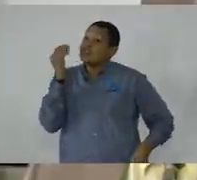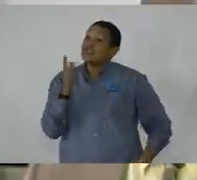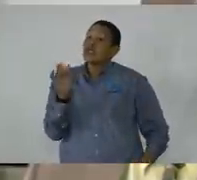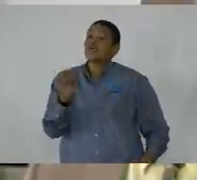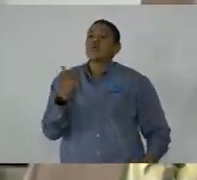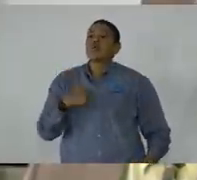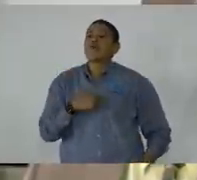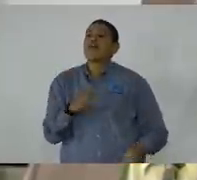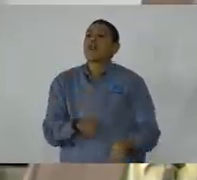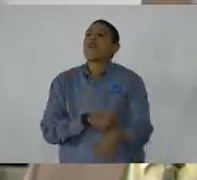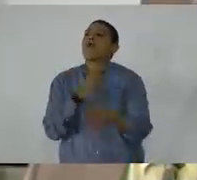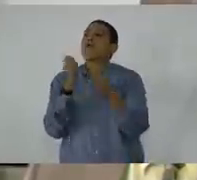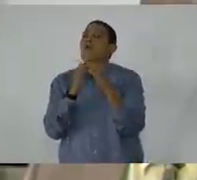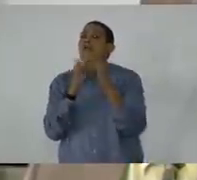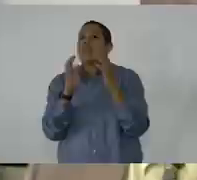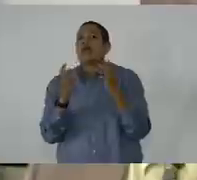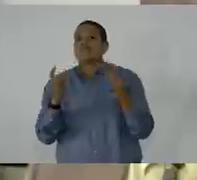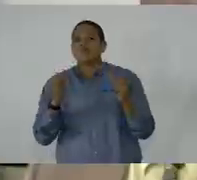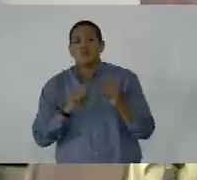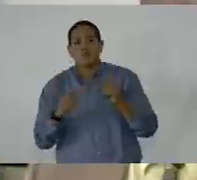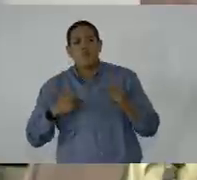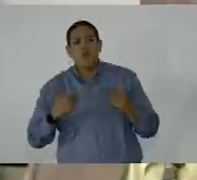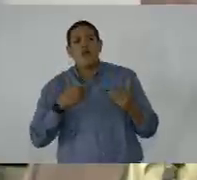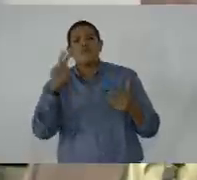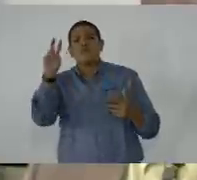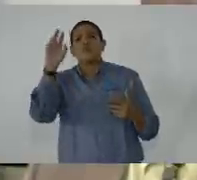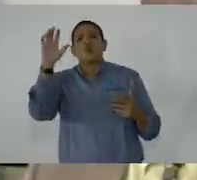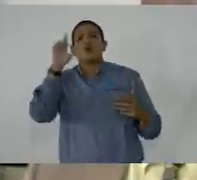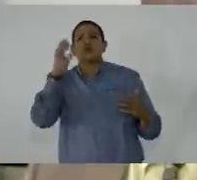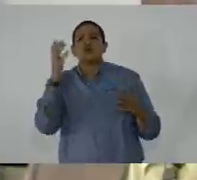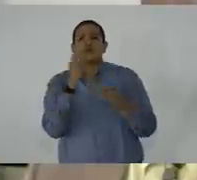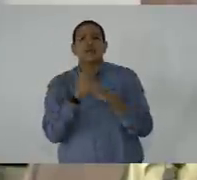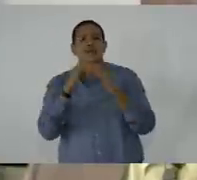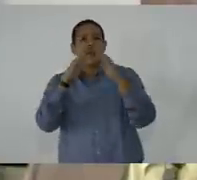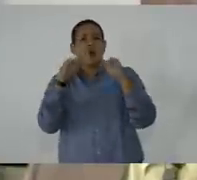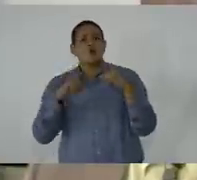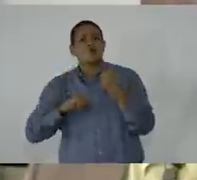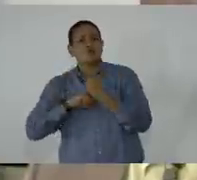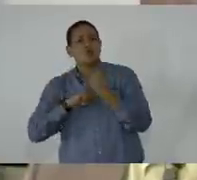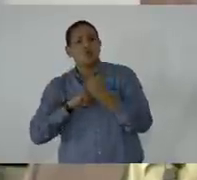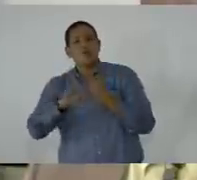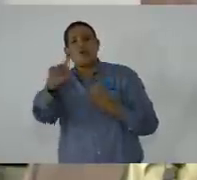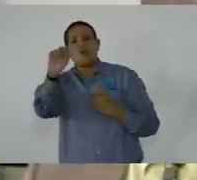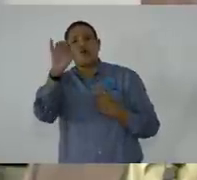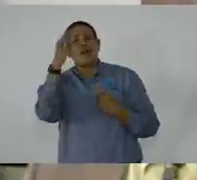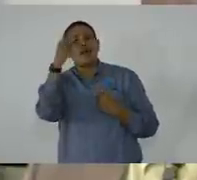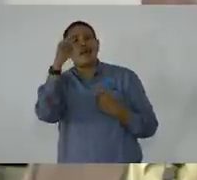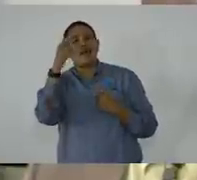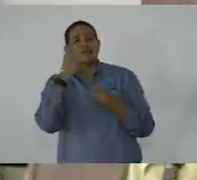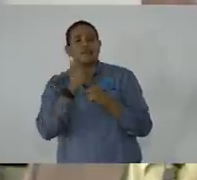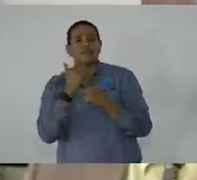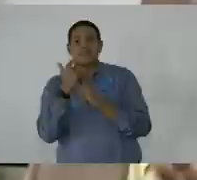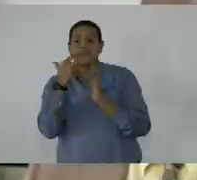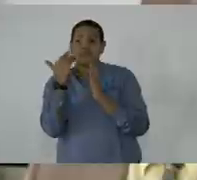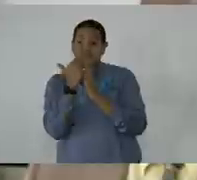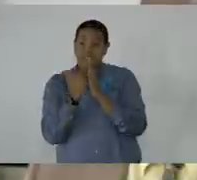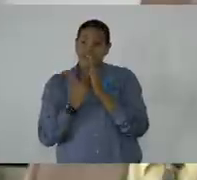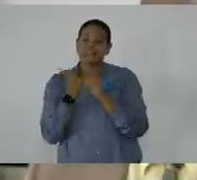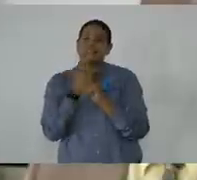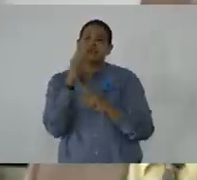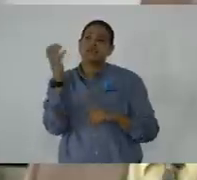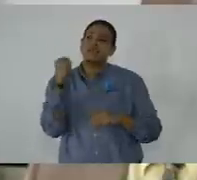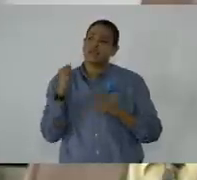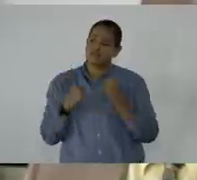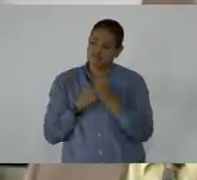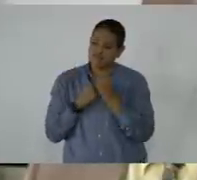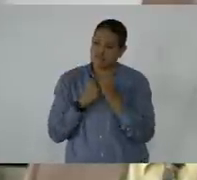have a long way to go, but we have more than 200 that have received housing support, 118 listed to receive assistance in